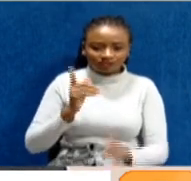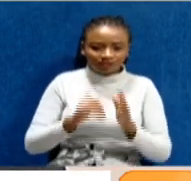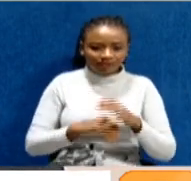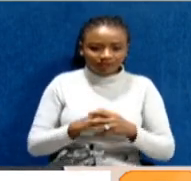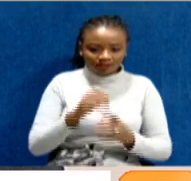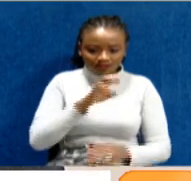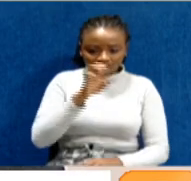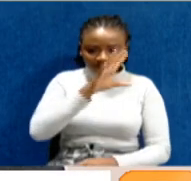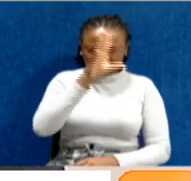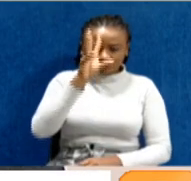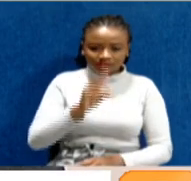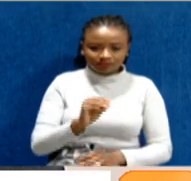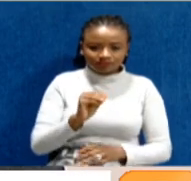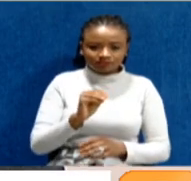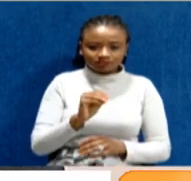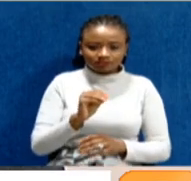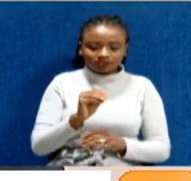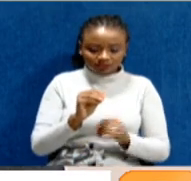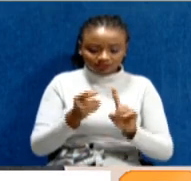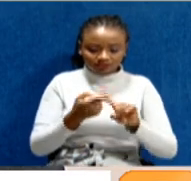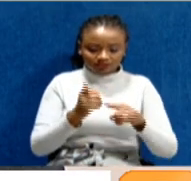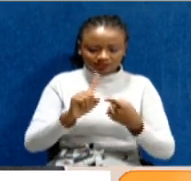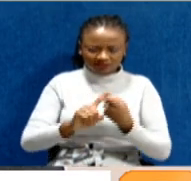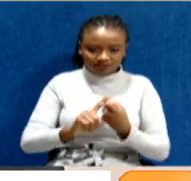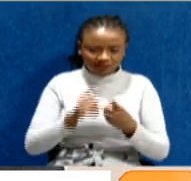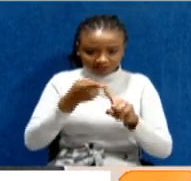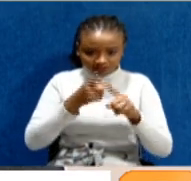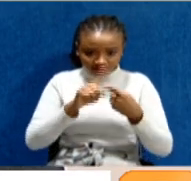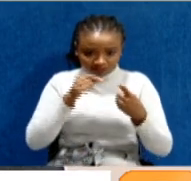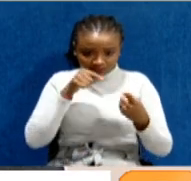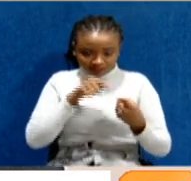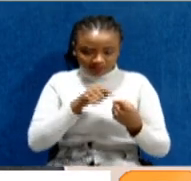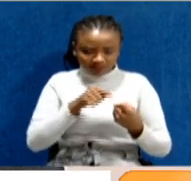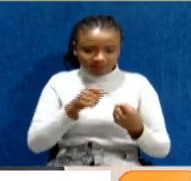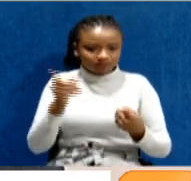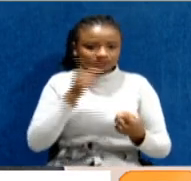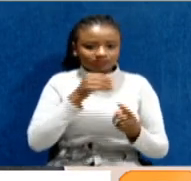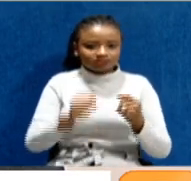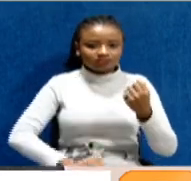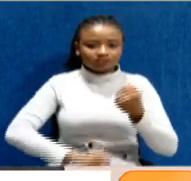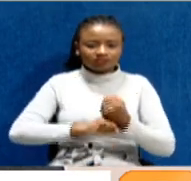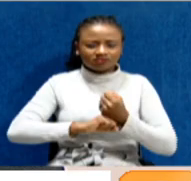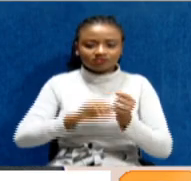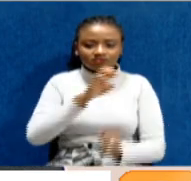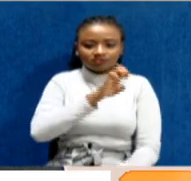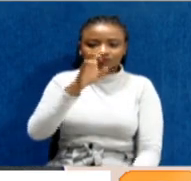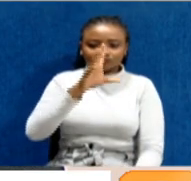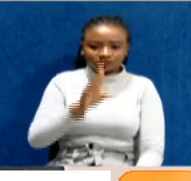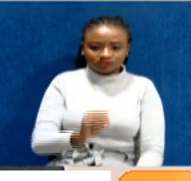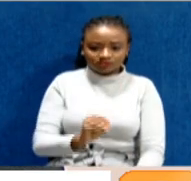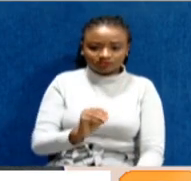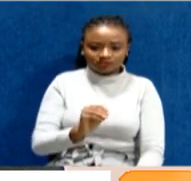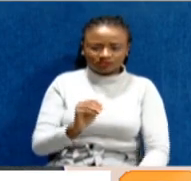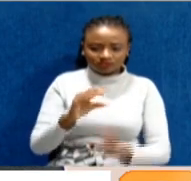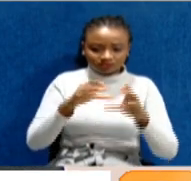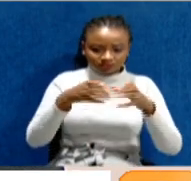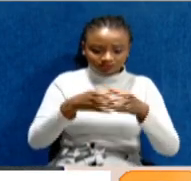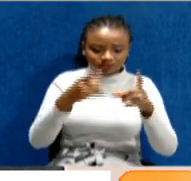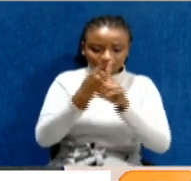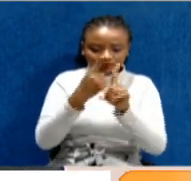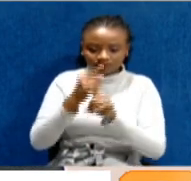East Africa Organic Product Standards. These are standards which have been actually endorsed through the East Africa community and the various